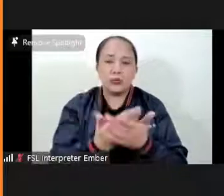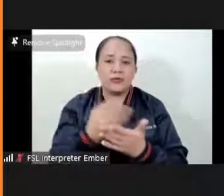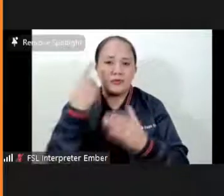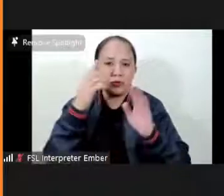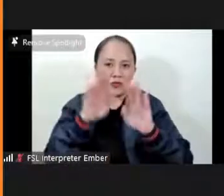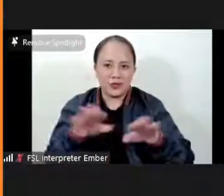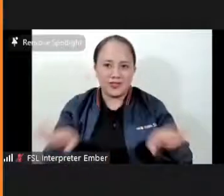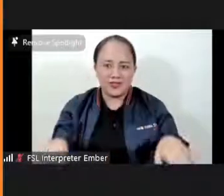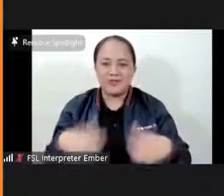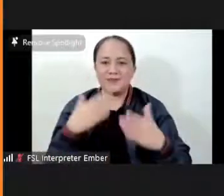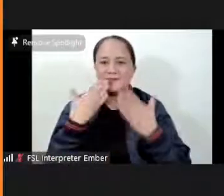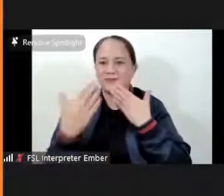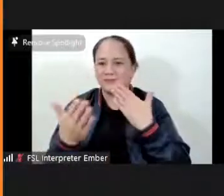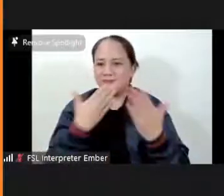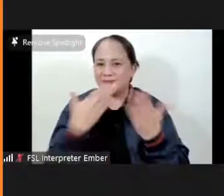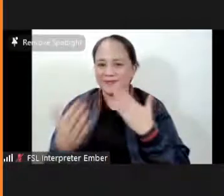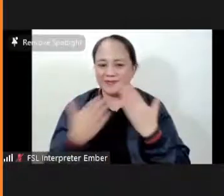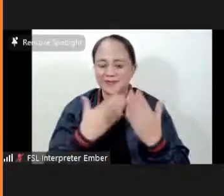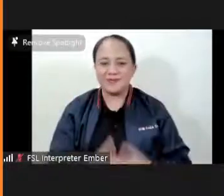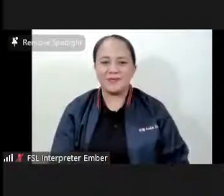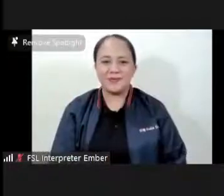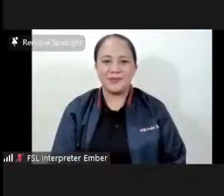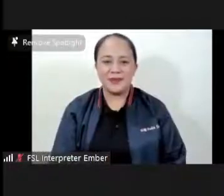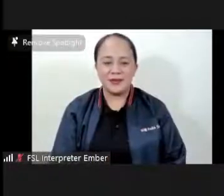children. Thank you.